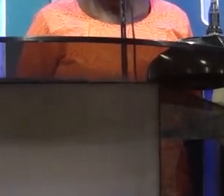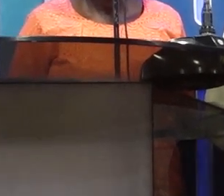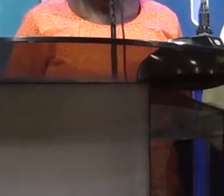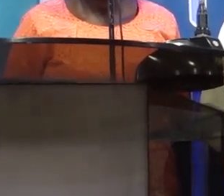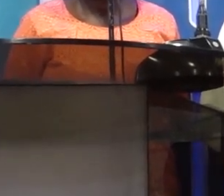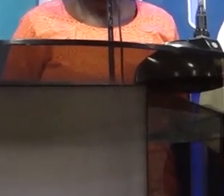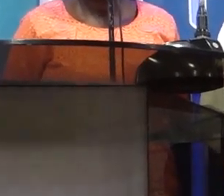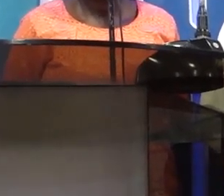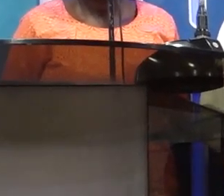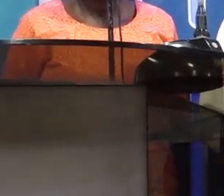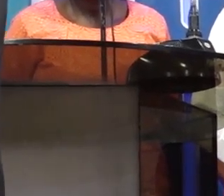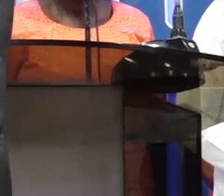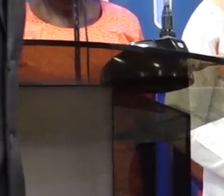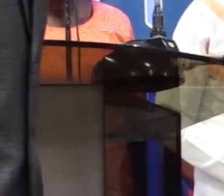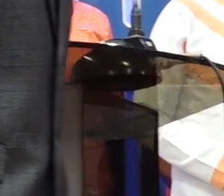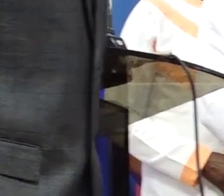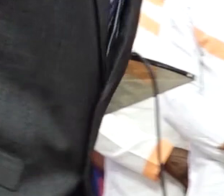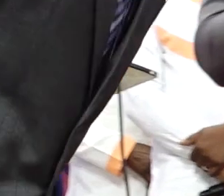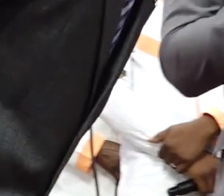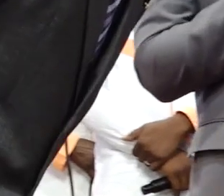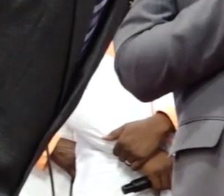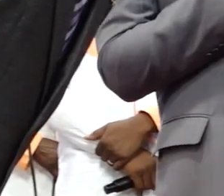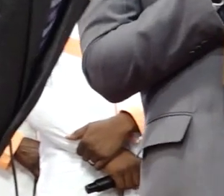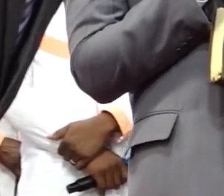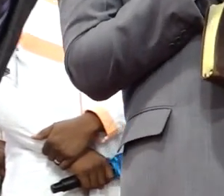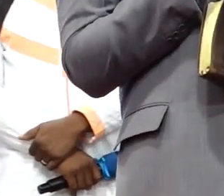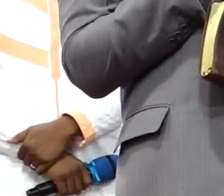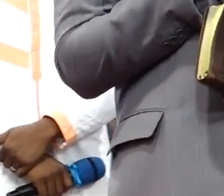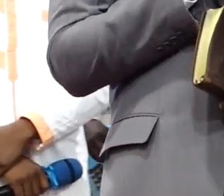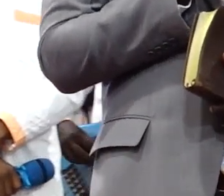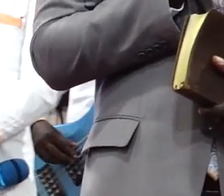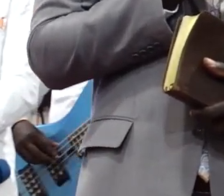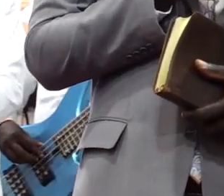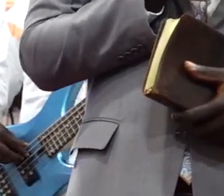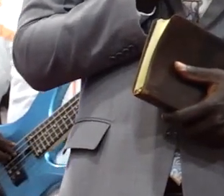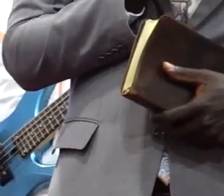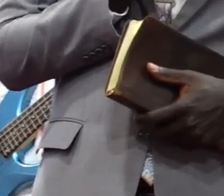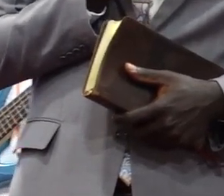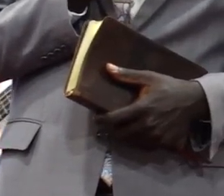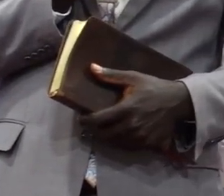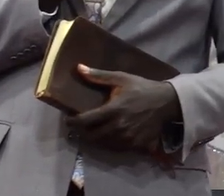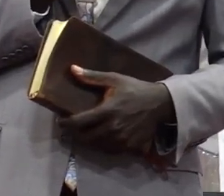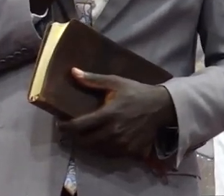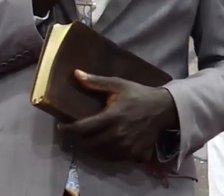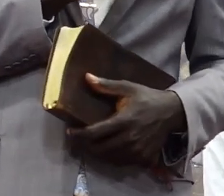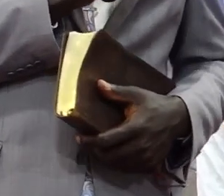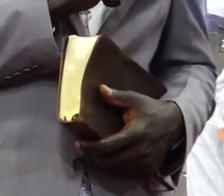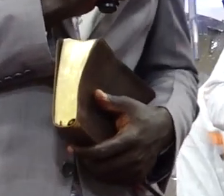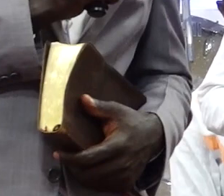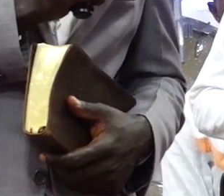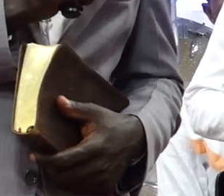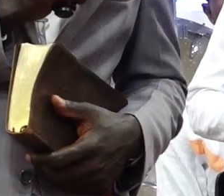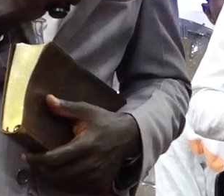sin ukitumia kinga ndio si dhambi when you use protectives is it not sin eh hey, ani mama